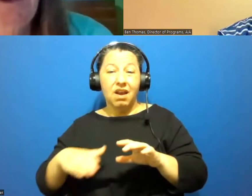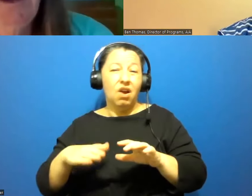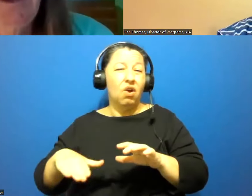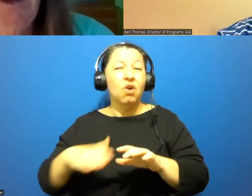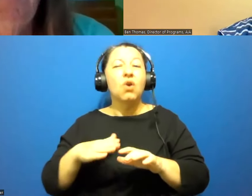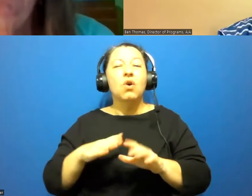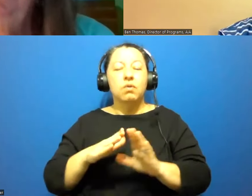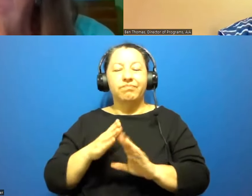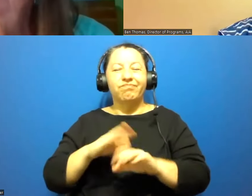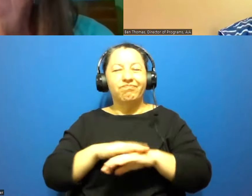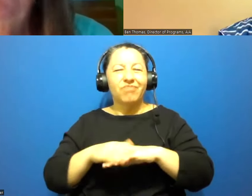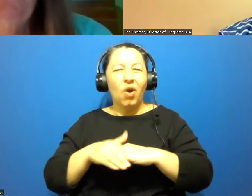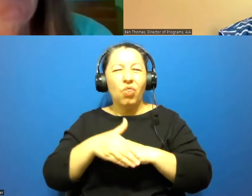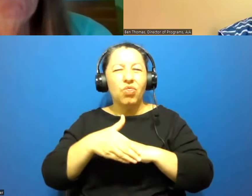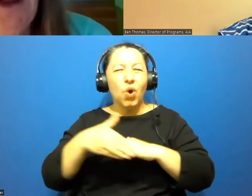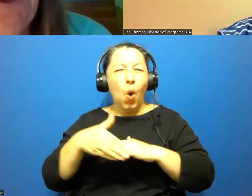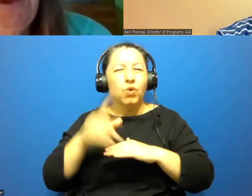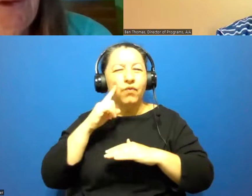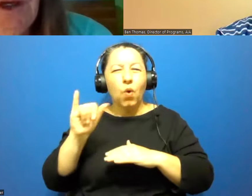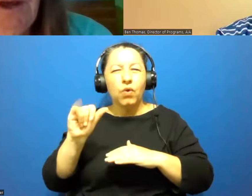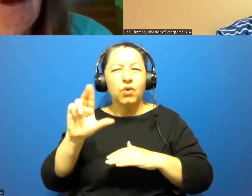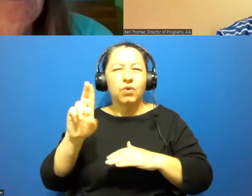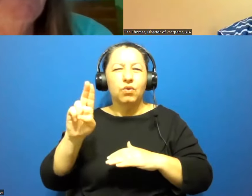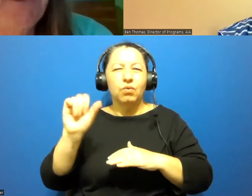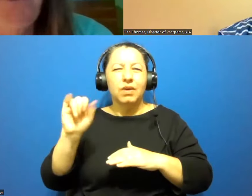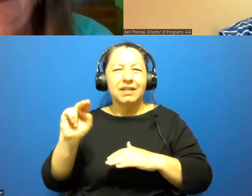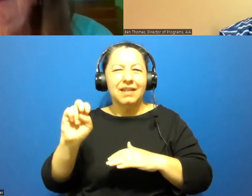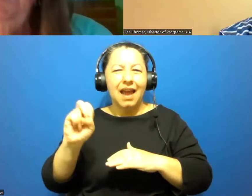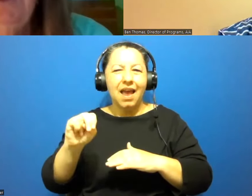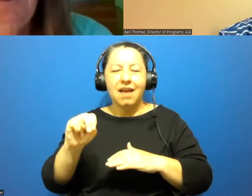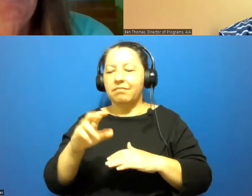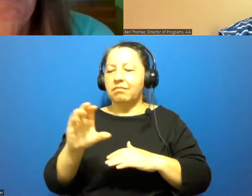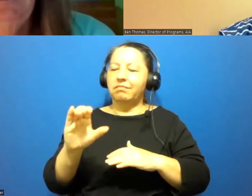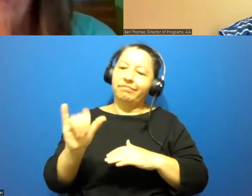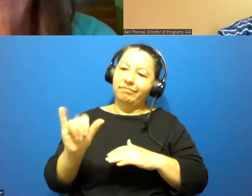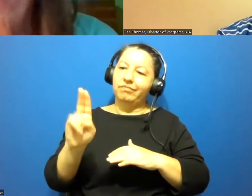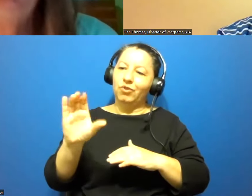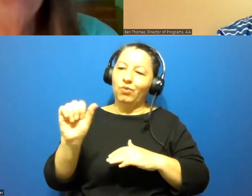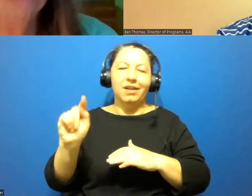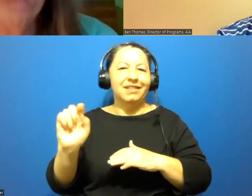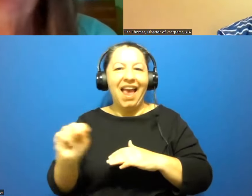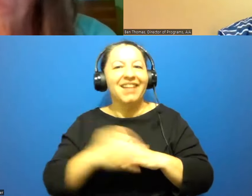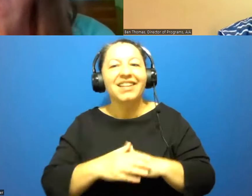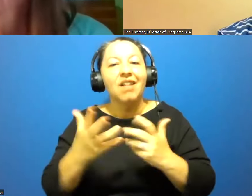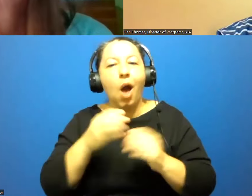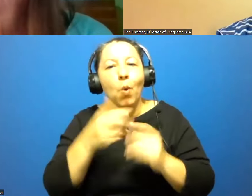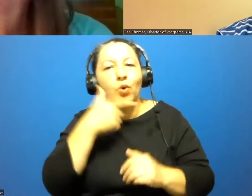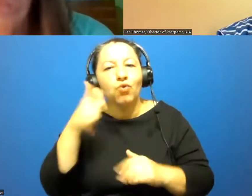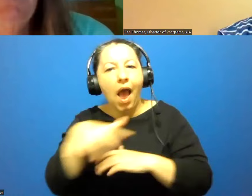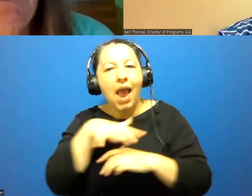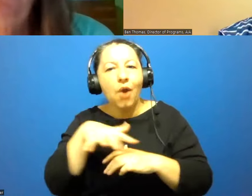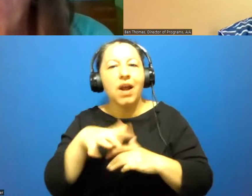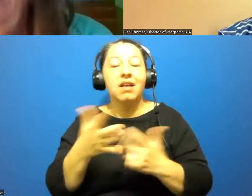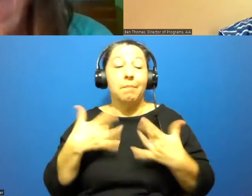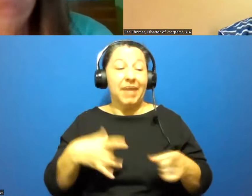drier. The so-called dry season in southern Belize happens maybe after Easter, but